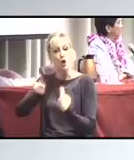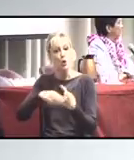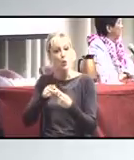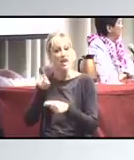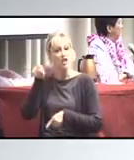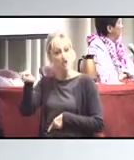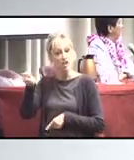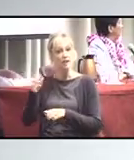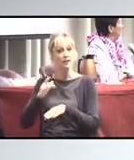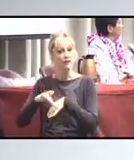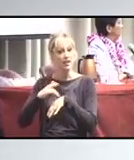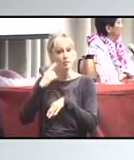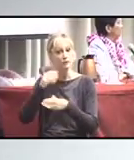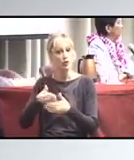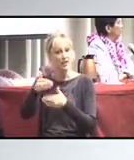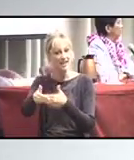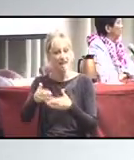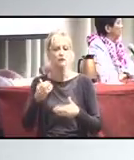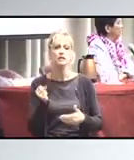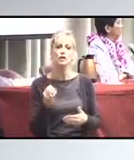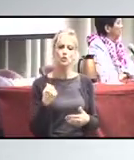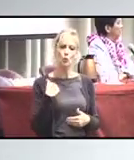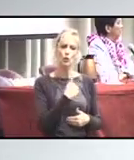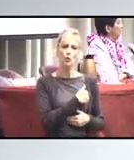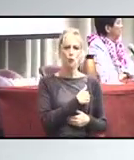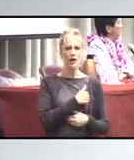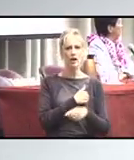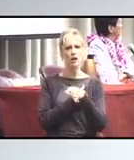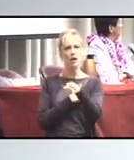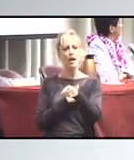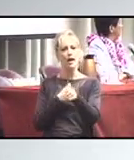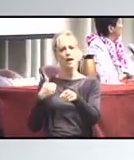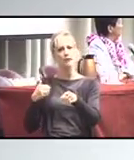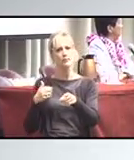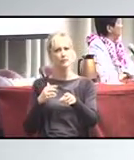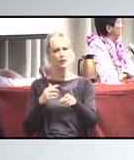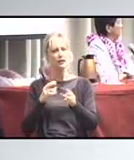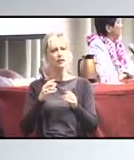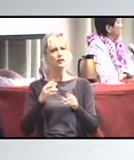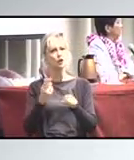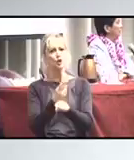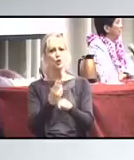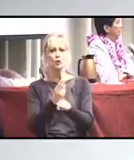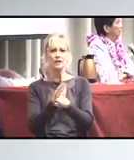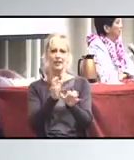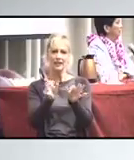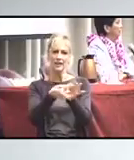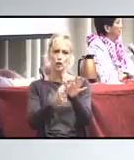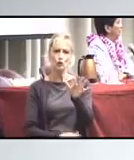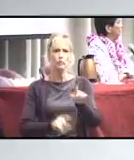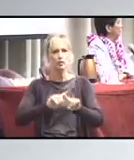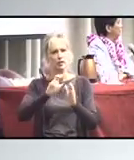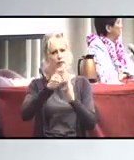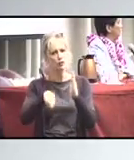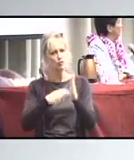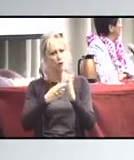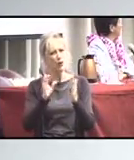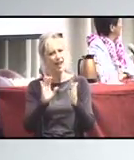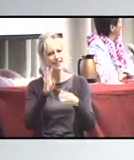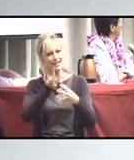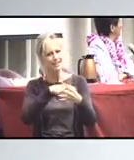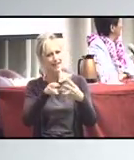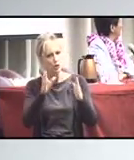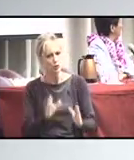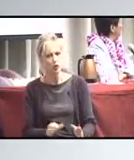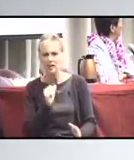session? So we're really putting, as a service provider, putting the interpreter in a different role. She's now our scheduler, and that's really not her job. You